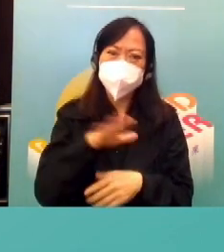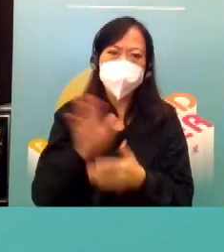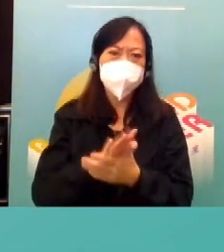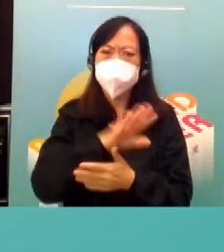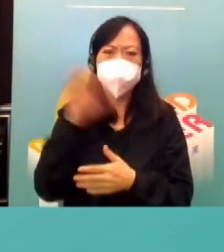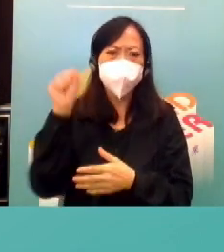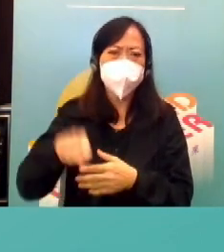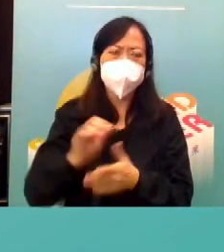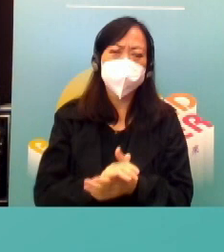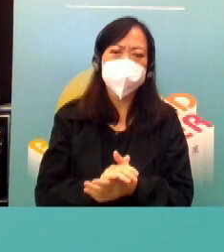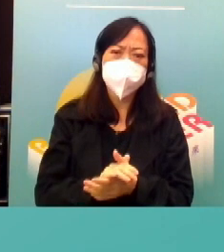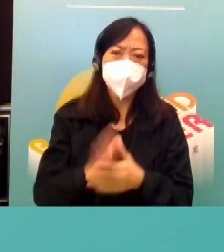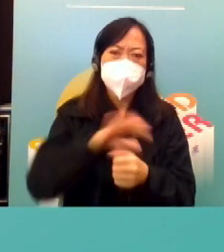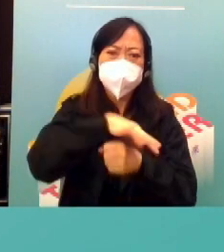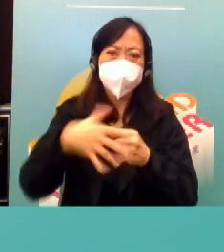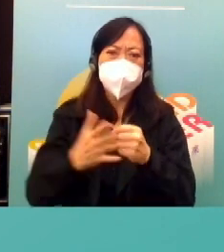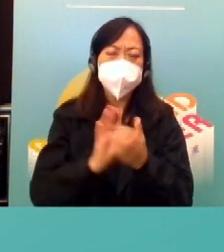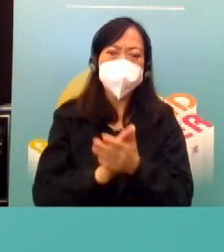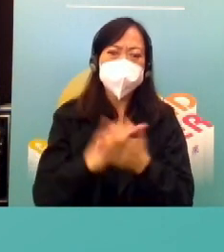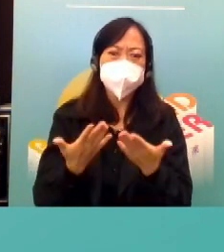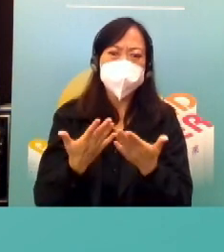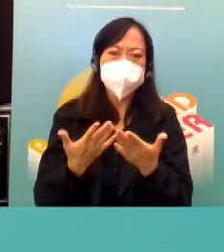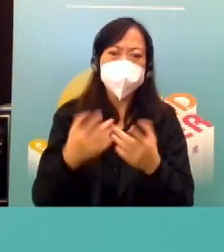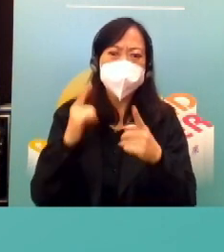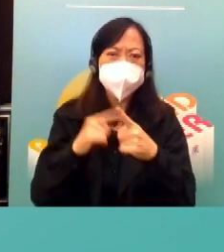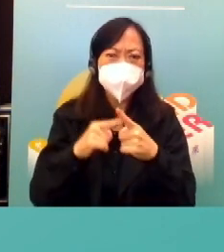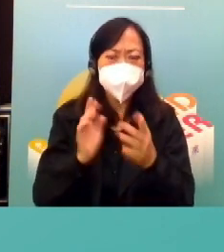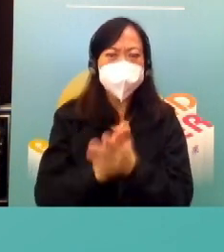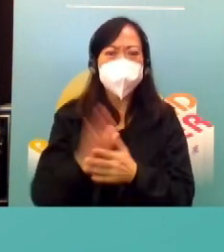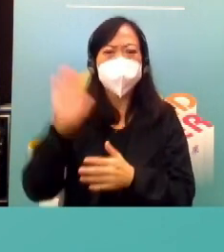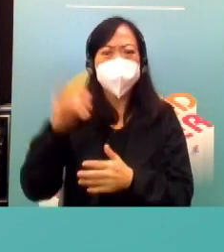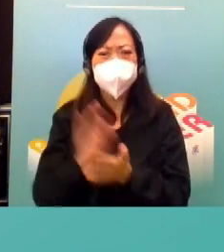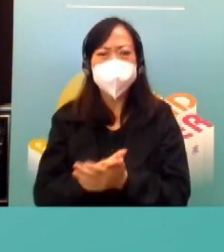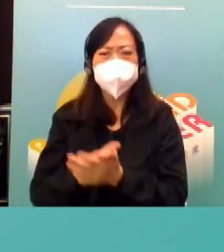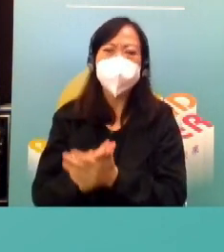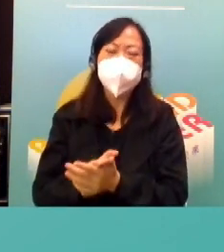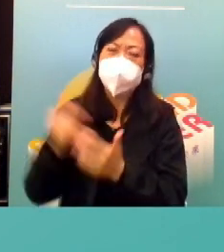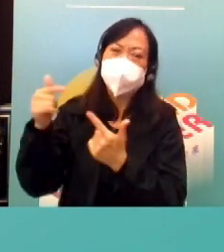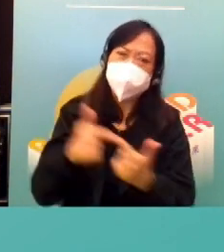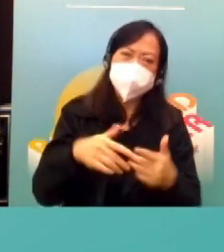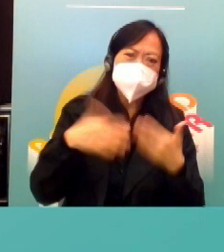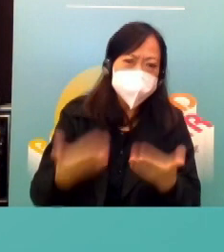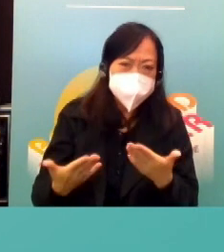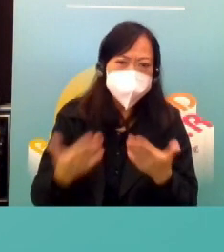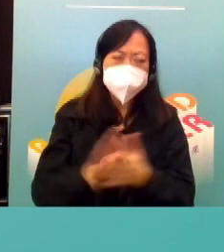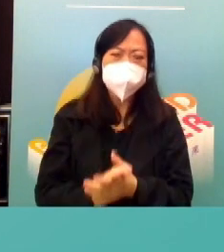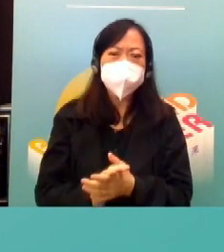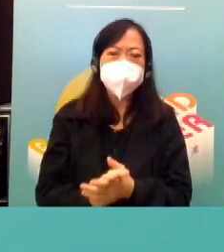exist as it is right now for humanity. So it is an existential